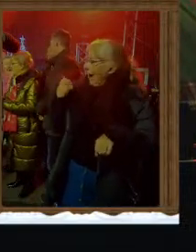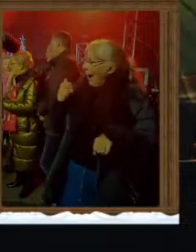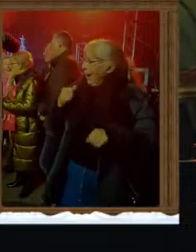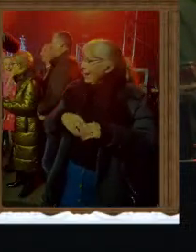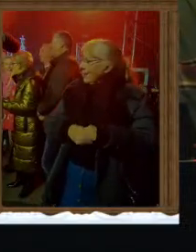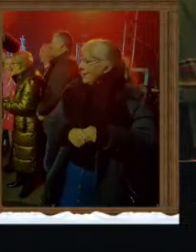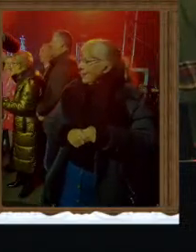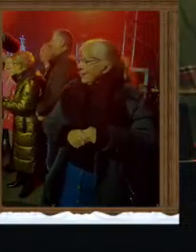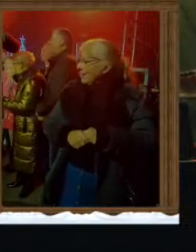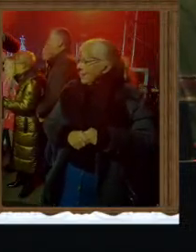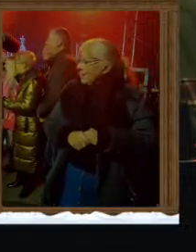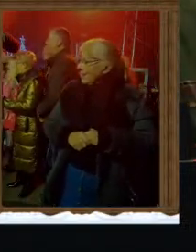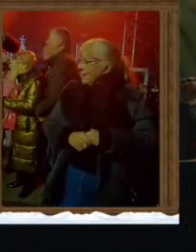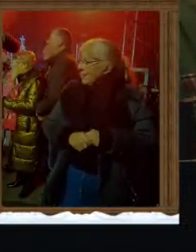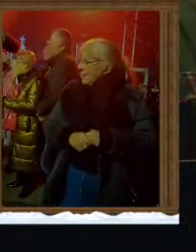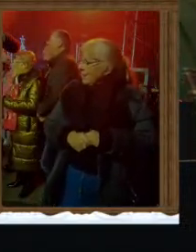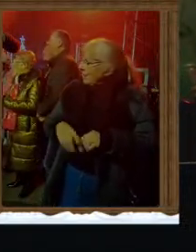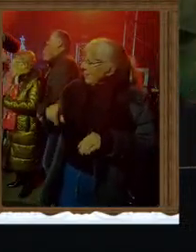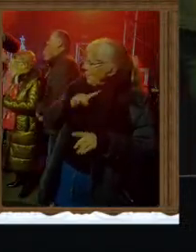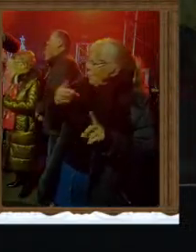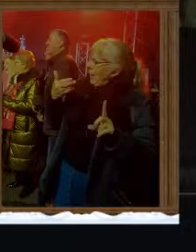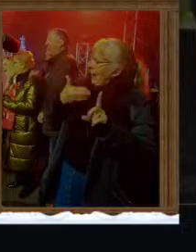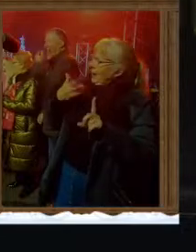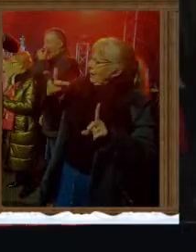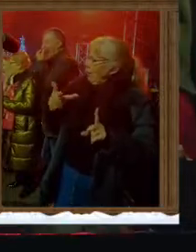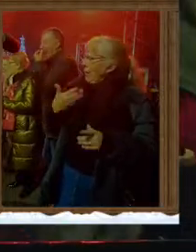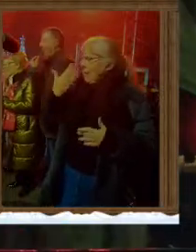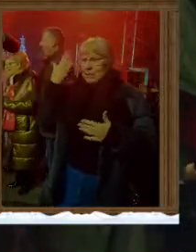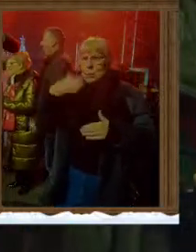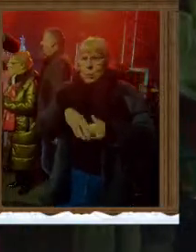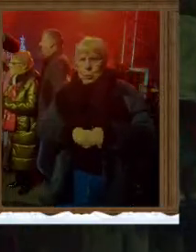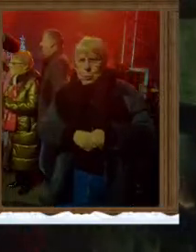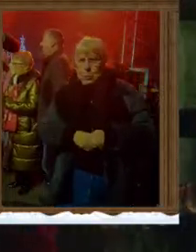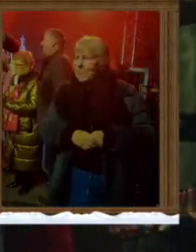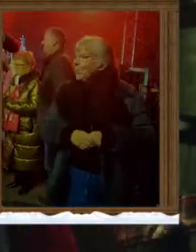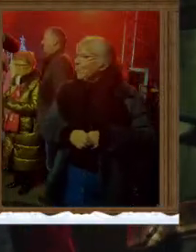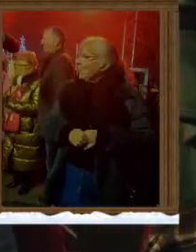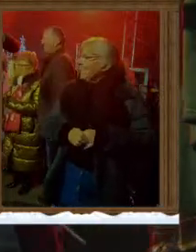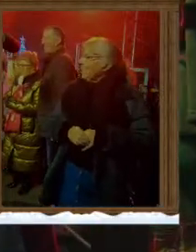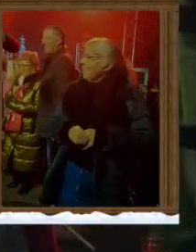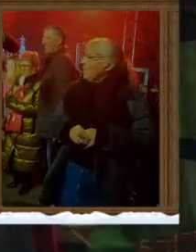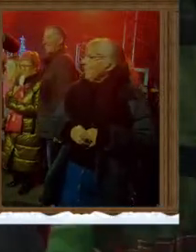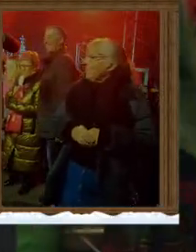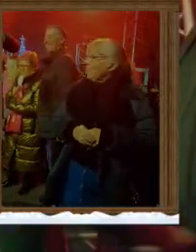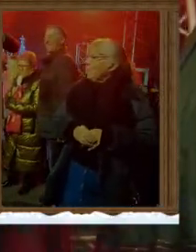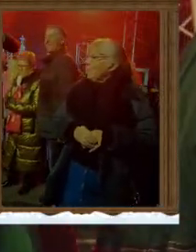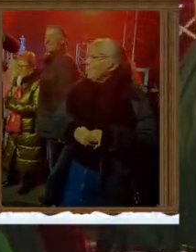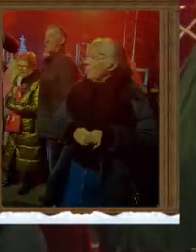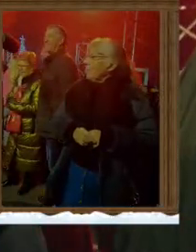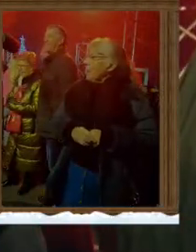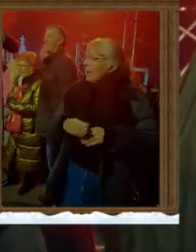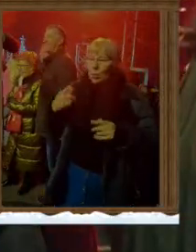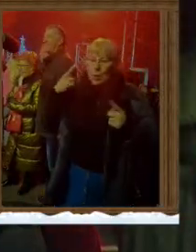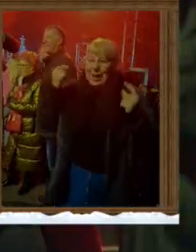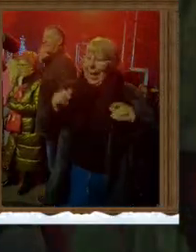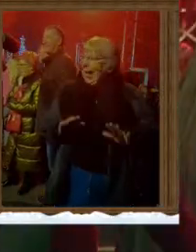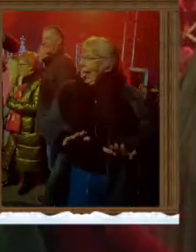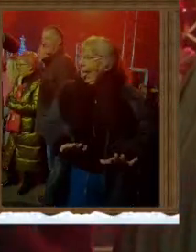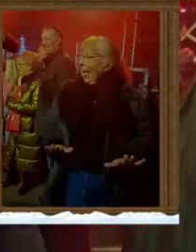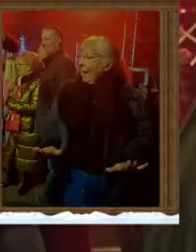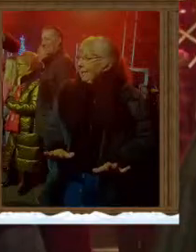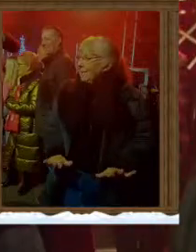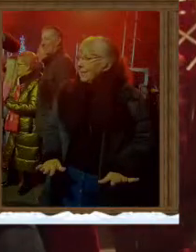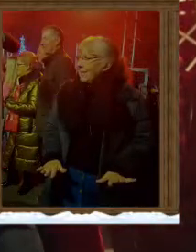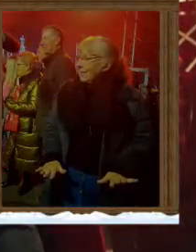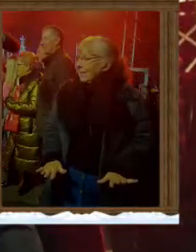we go. I can't think why I didn't recognise her there. Okay, and our little elves here just at the front as well. And you're